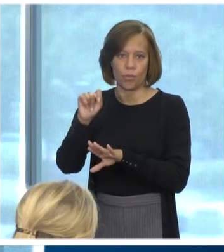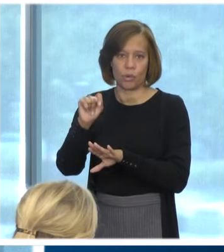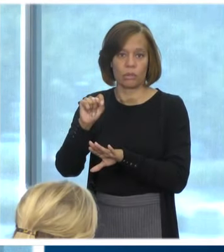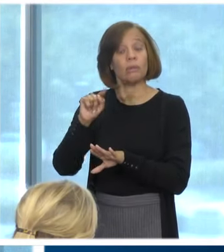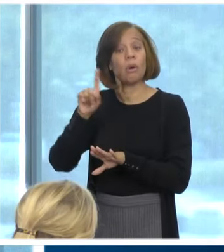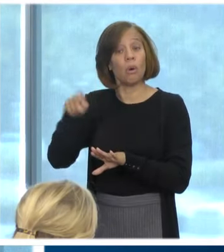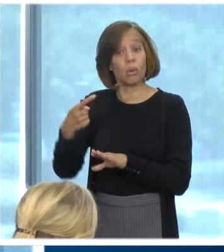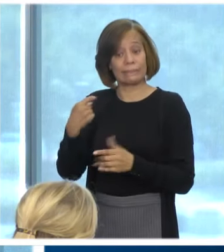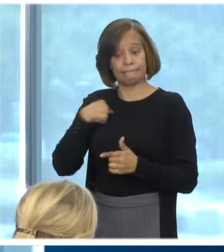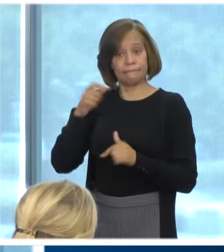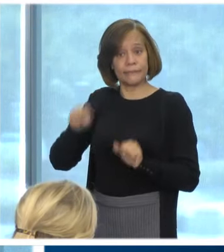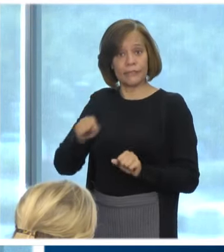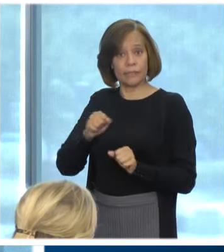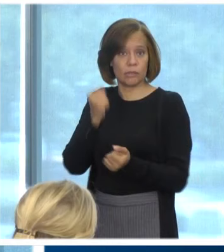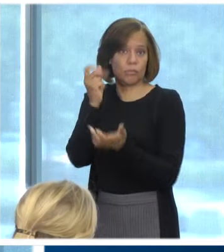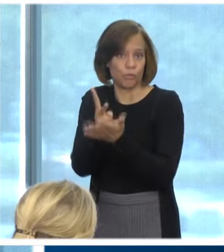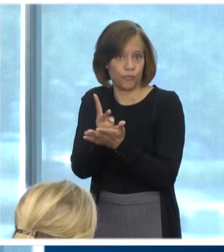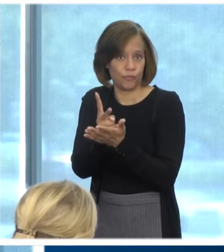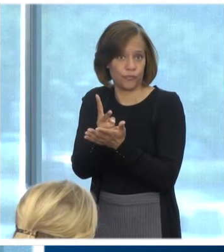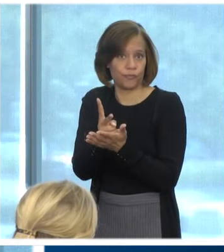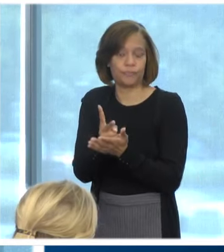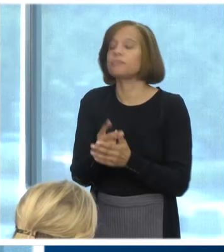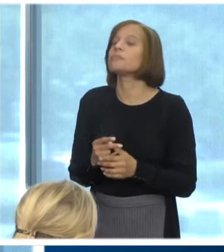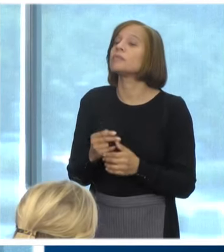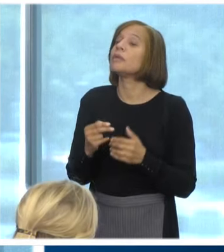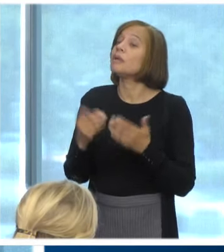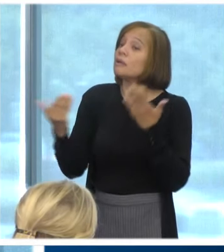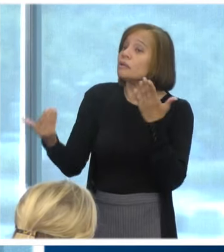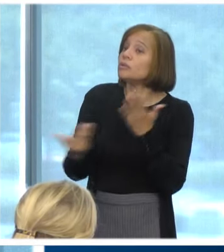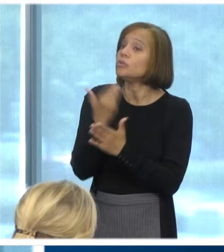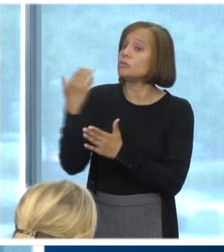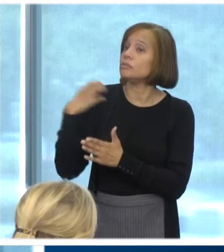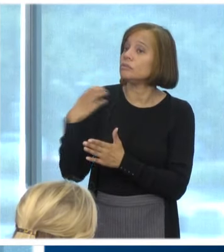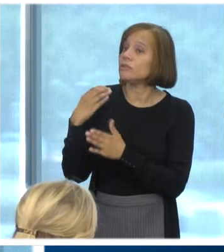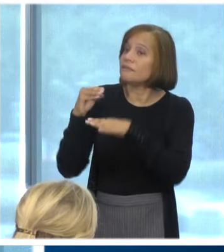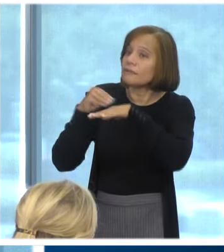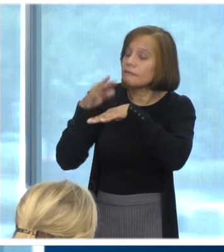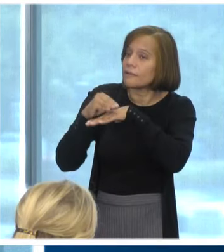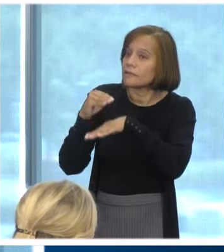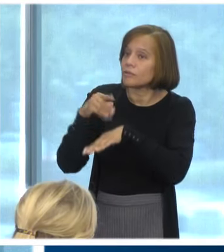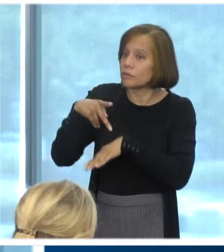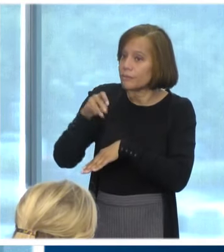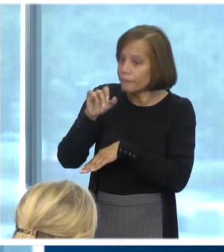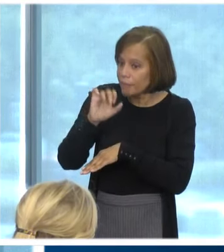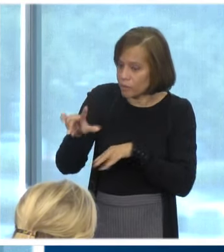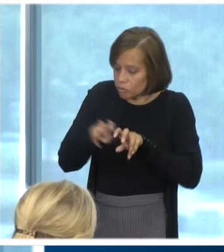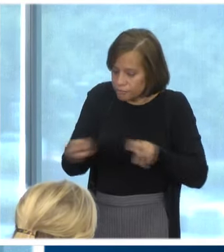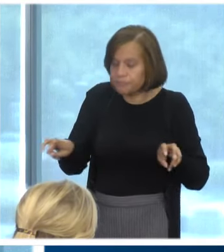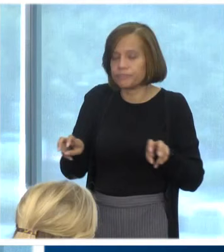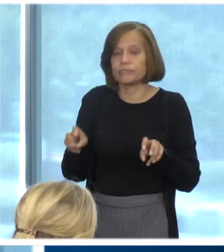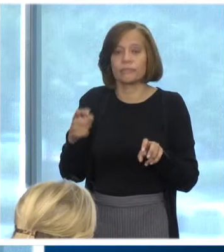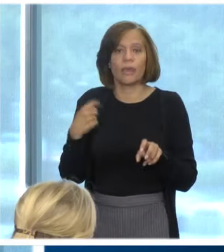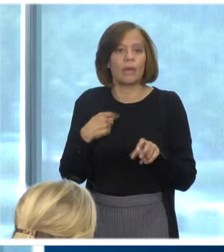The creation of a new Chiefs Advisory Panel. I requested the mayor and city council each select community leaders to serve